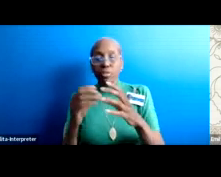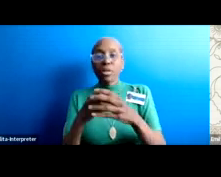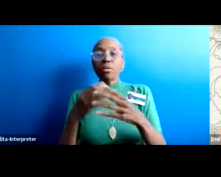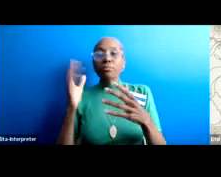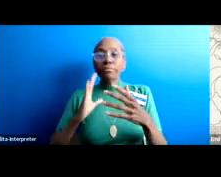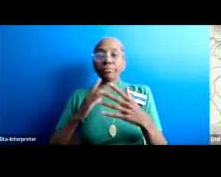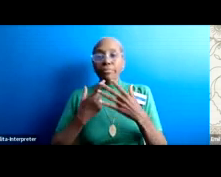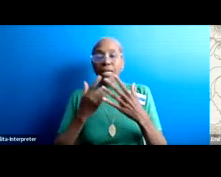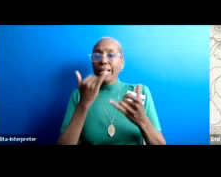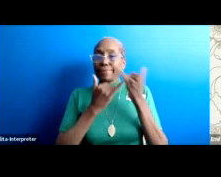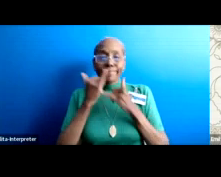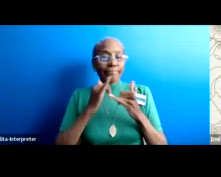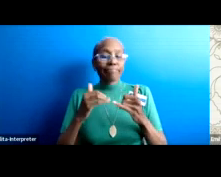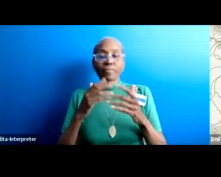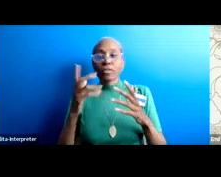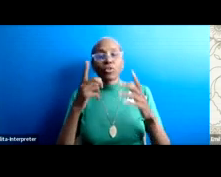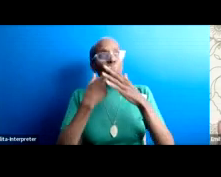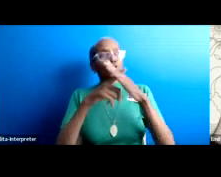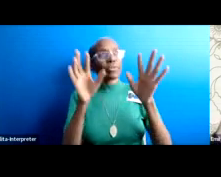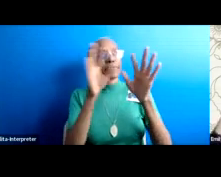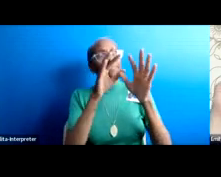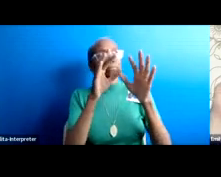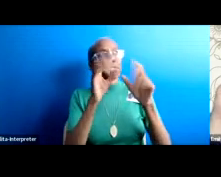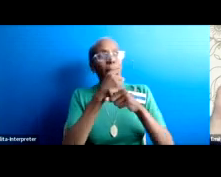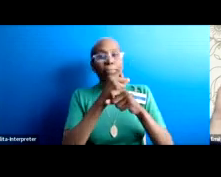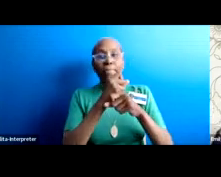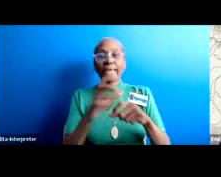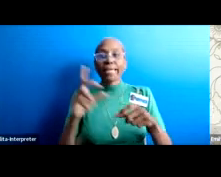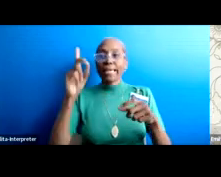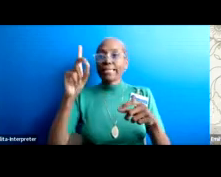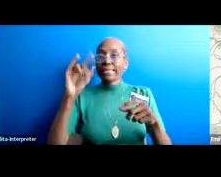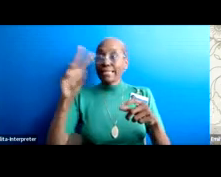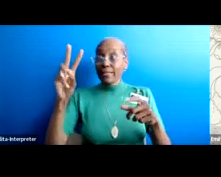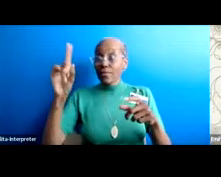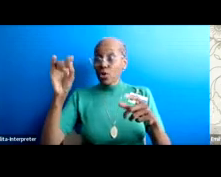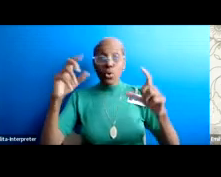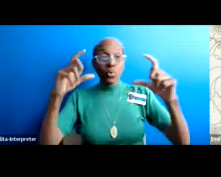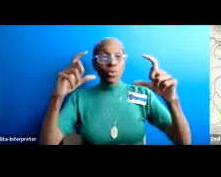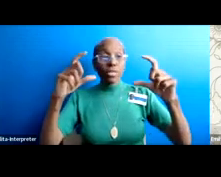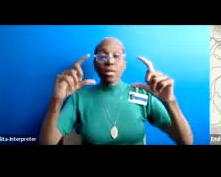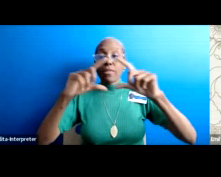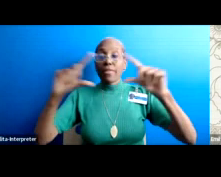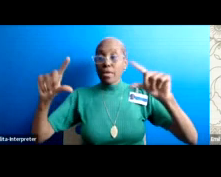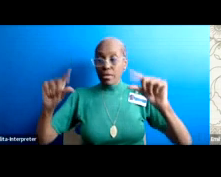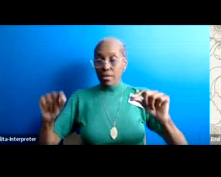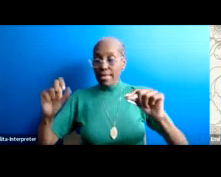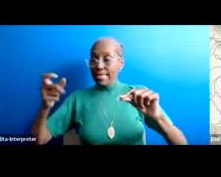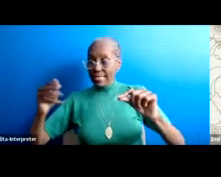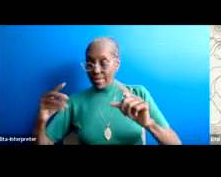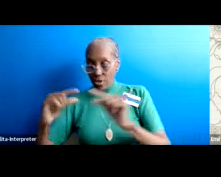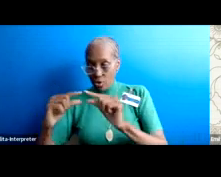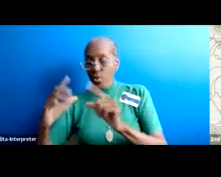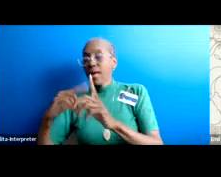started out was you would sort of make like a div code, and then you would put like a span code inside of that, and then you would put